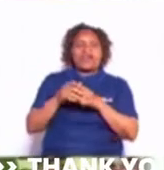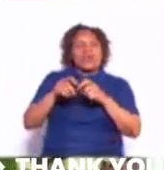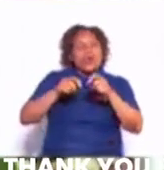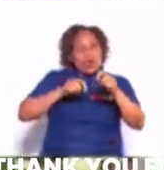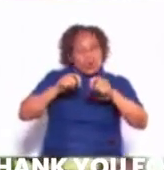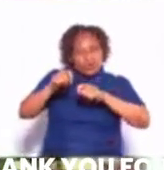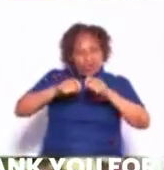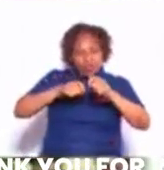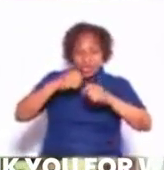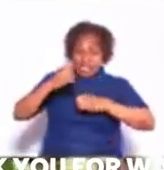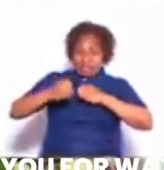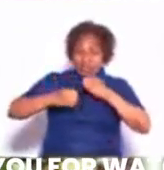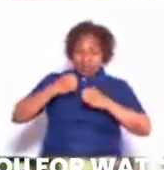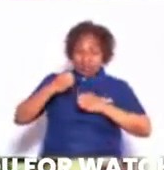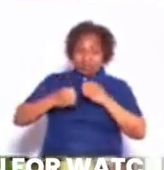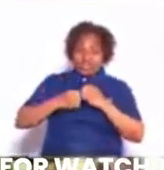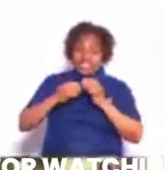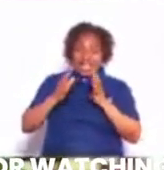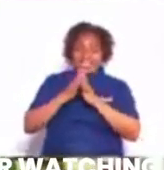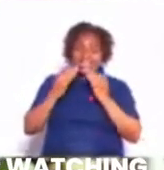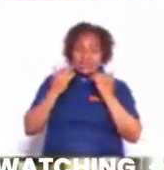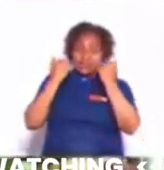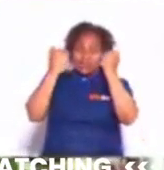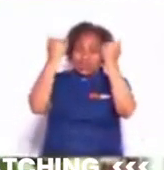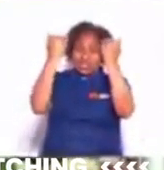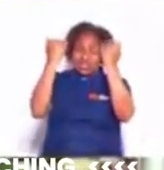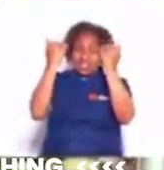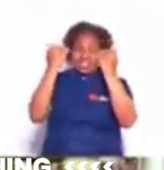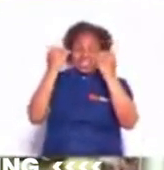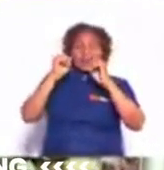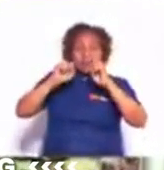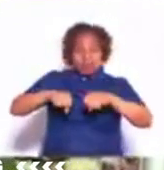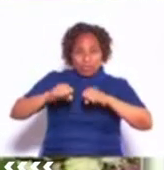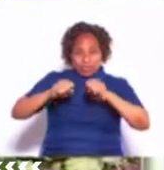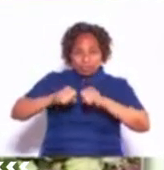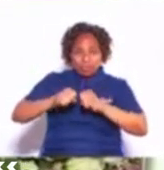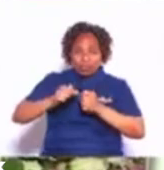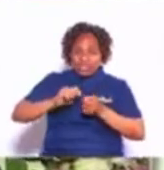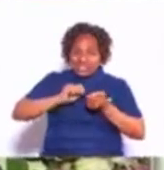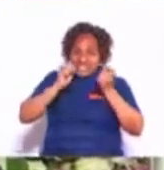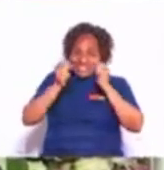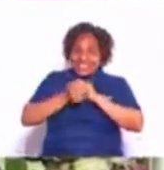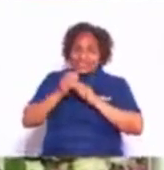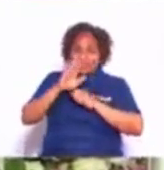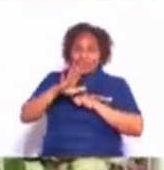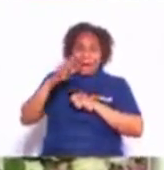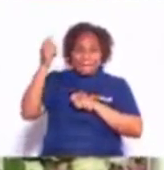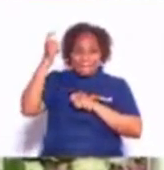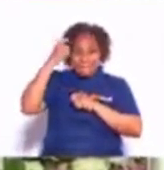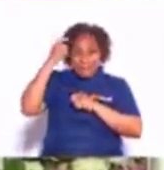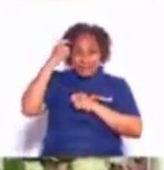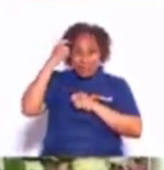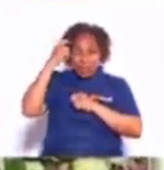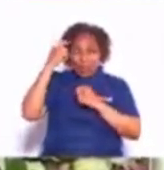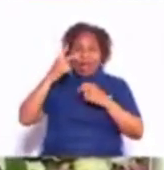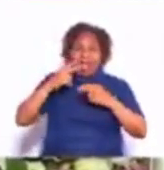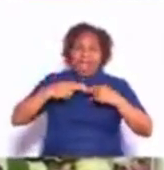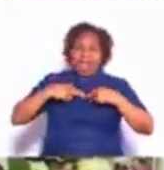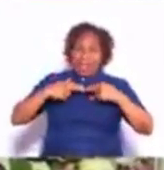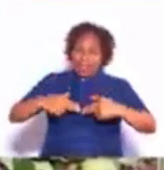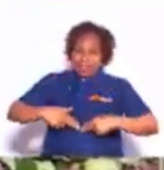Uncontrolled emotions and stress can also impact your mental health, making